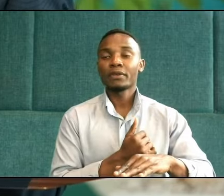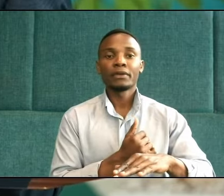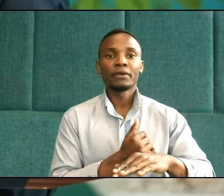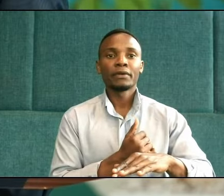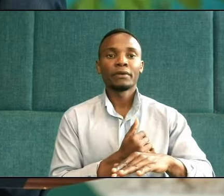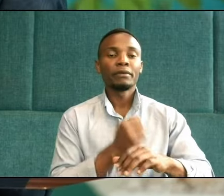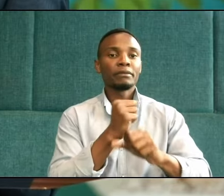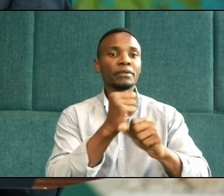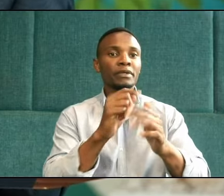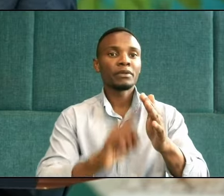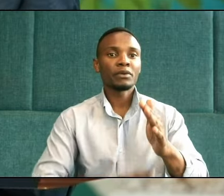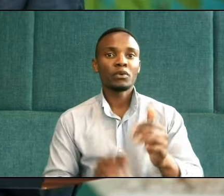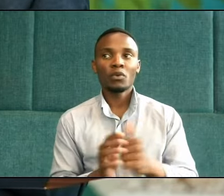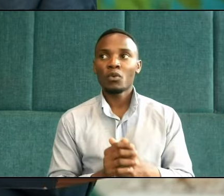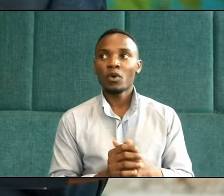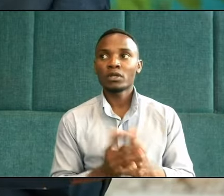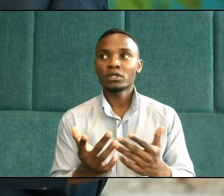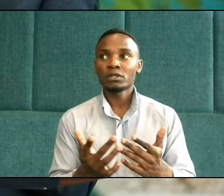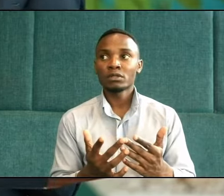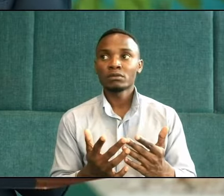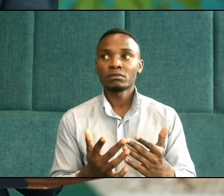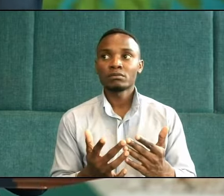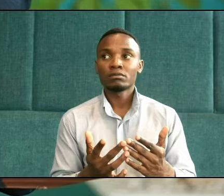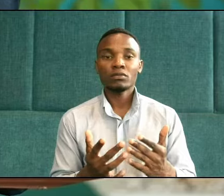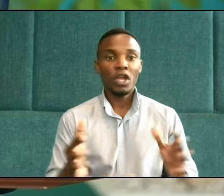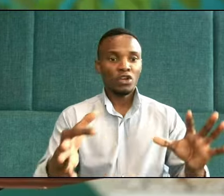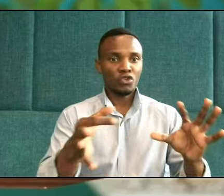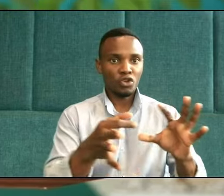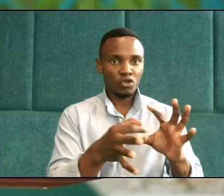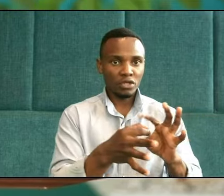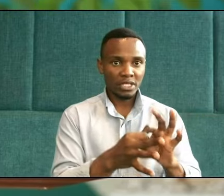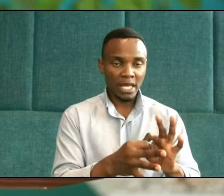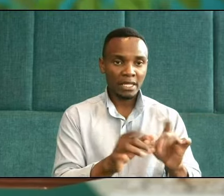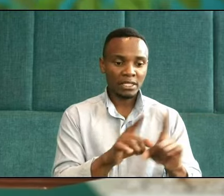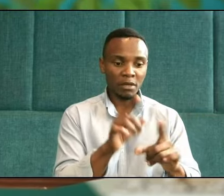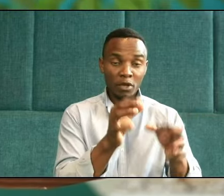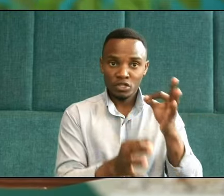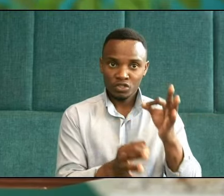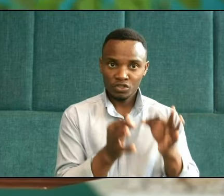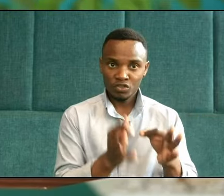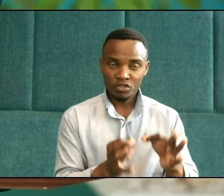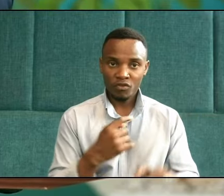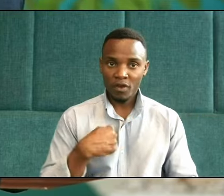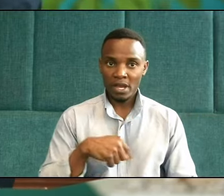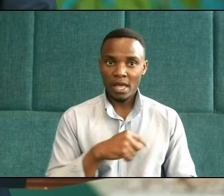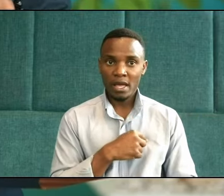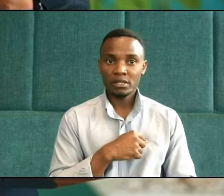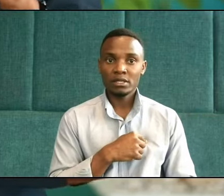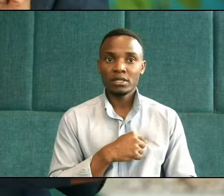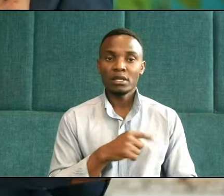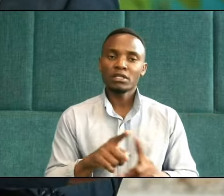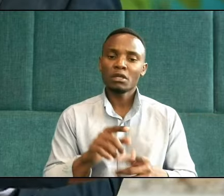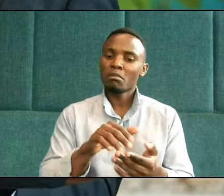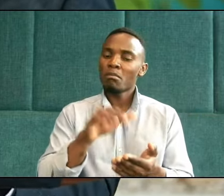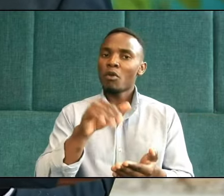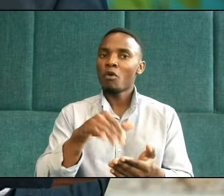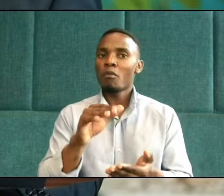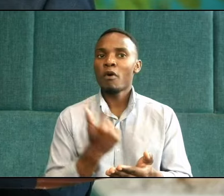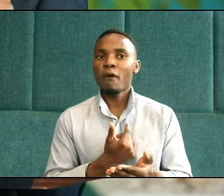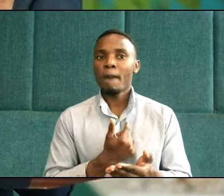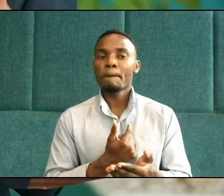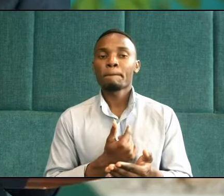things which we are talking about now. Reconciliation, justification, and more and above